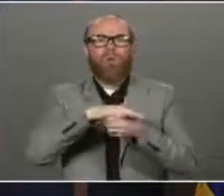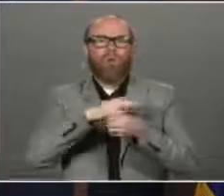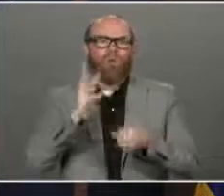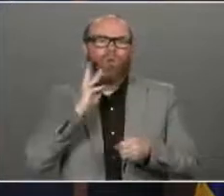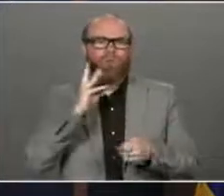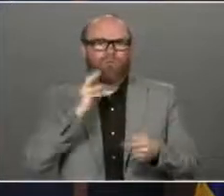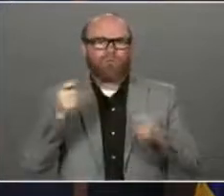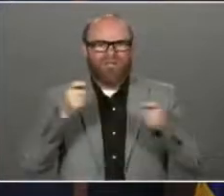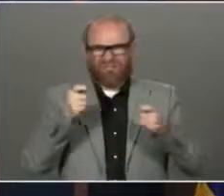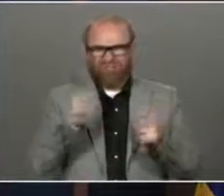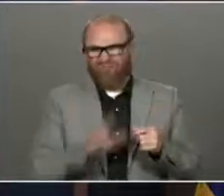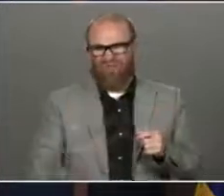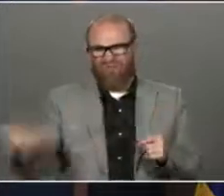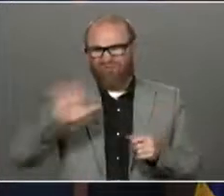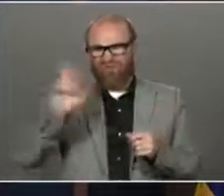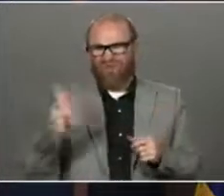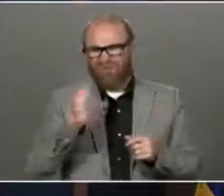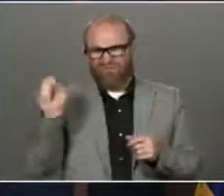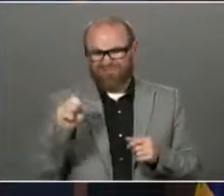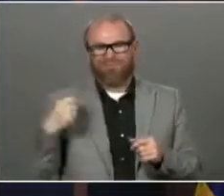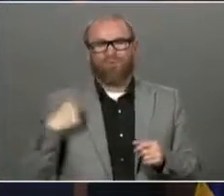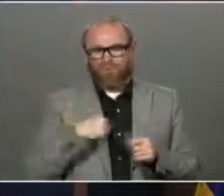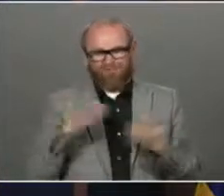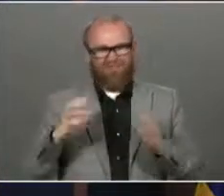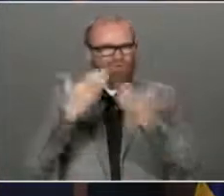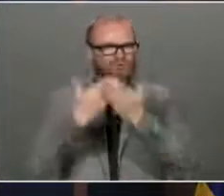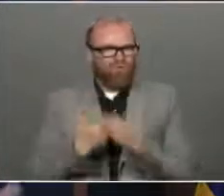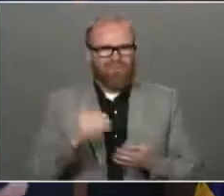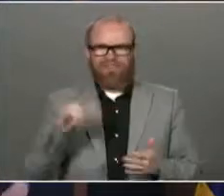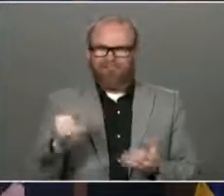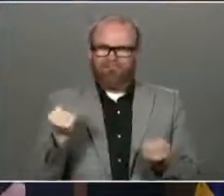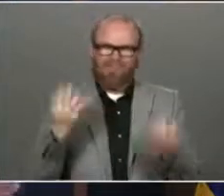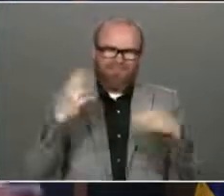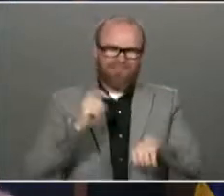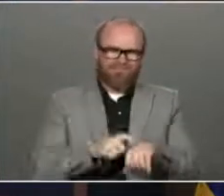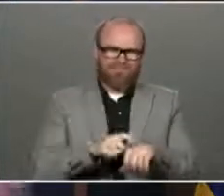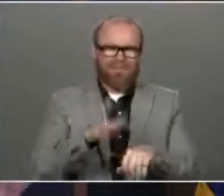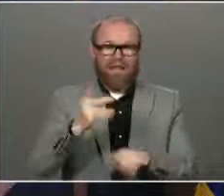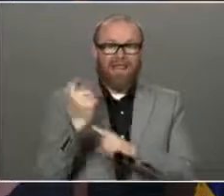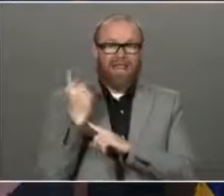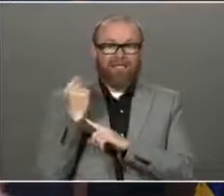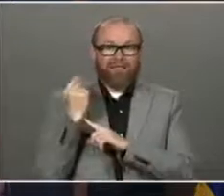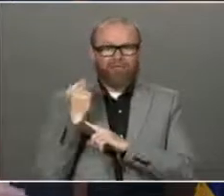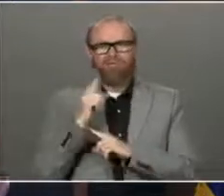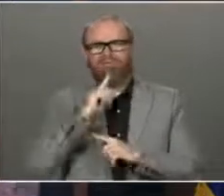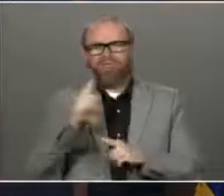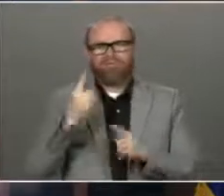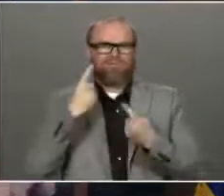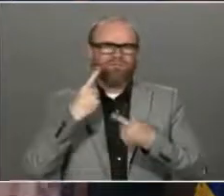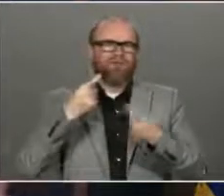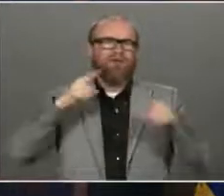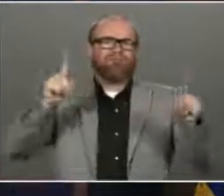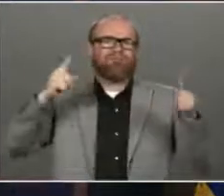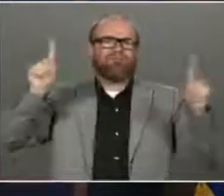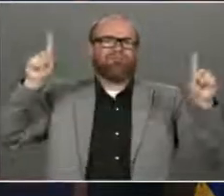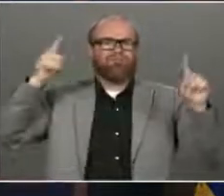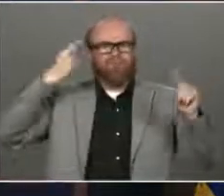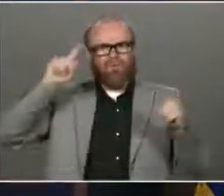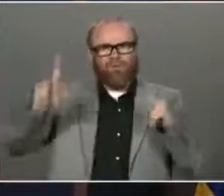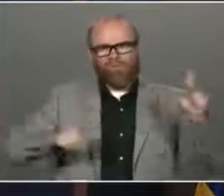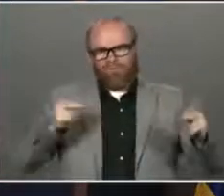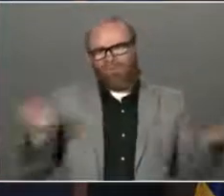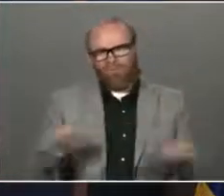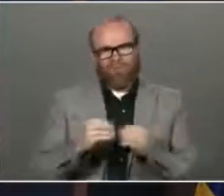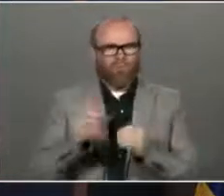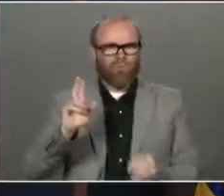States, and we proved that again last year. I mean, last year was a triumph of the people of Utah, and I